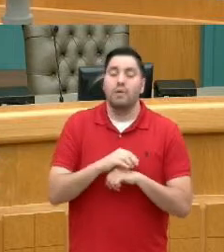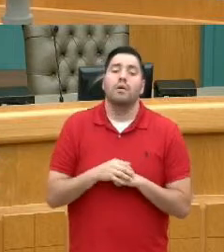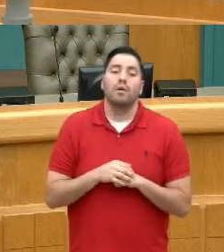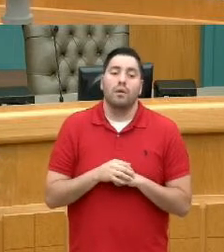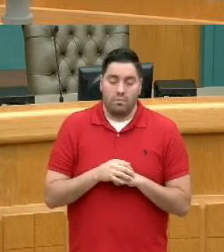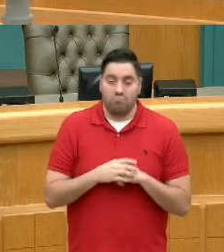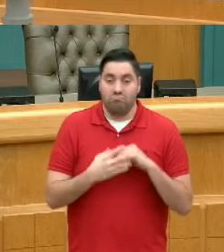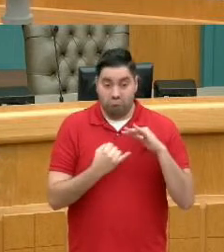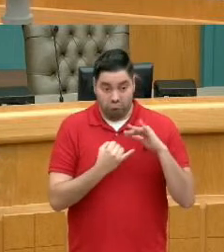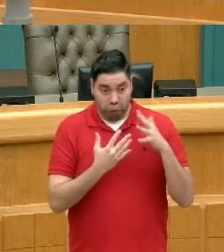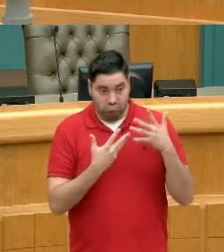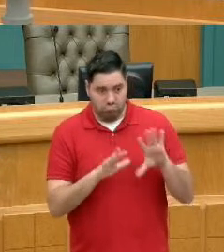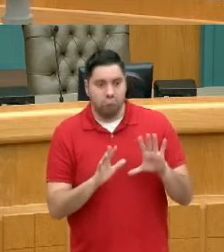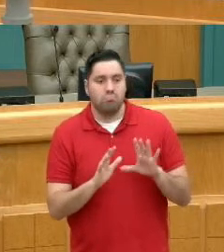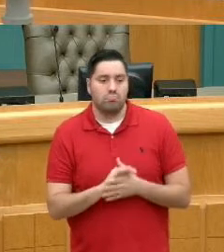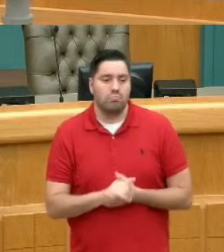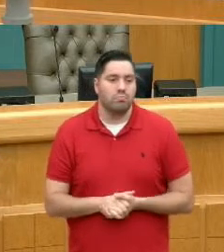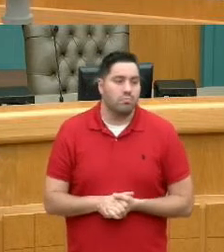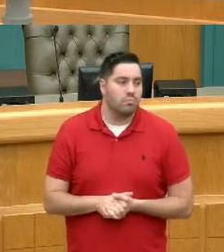quarantine.